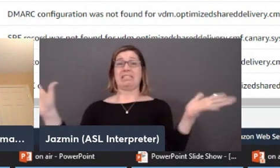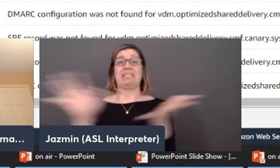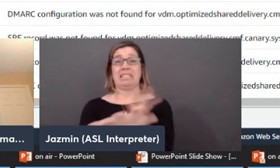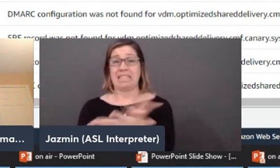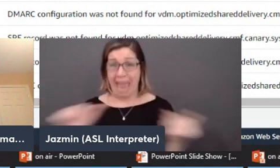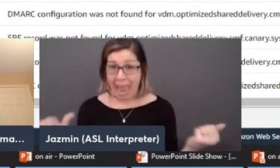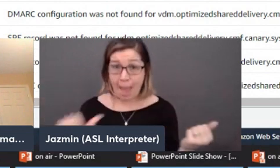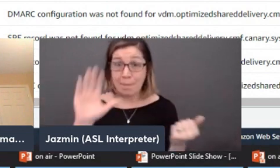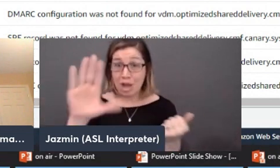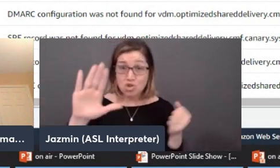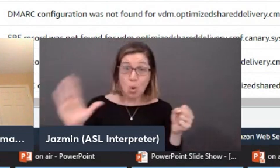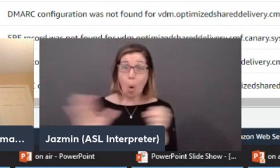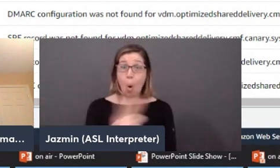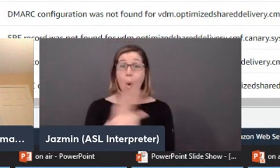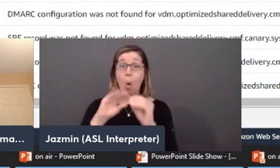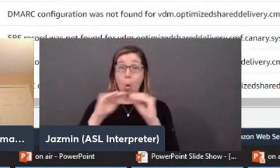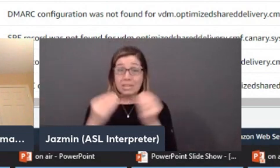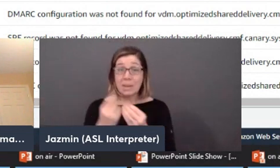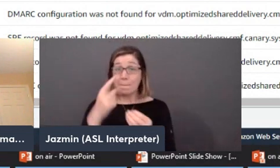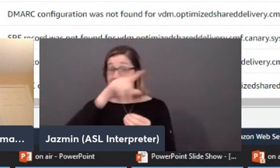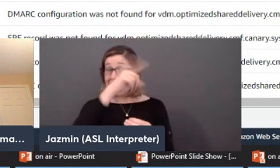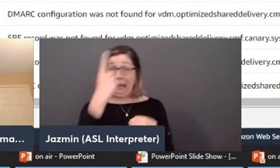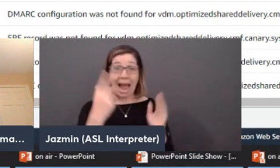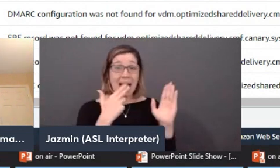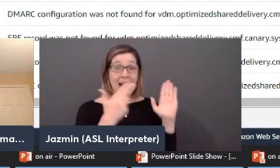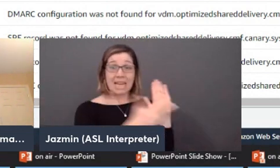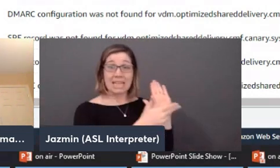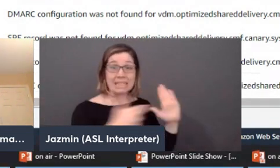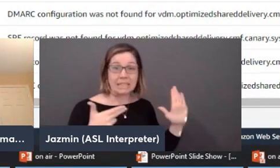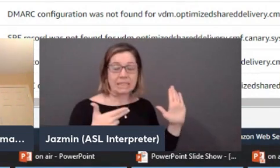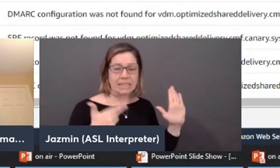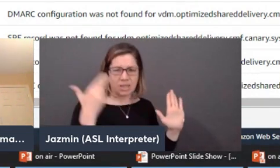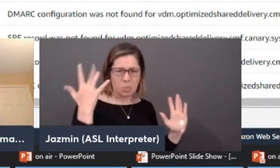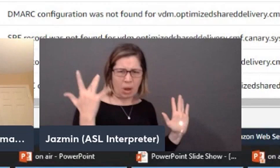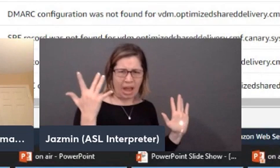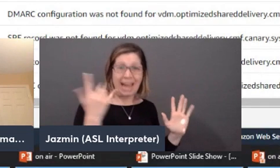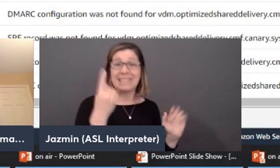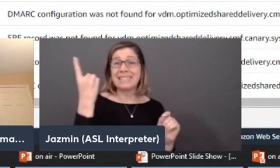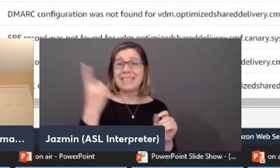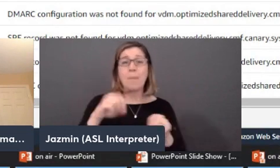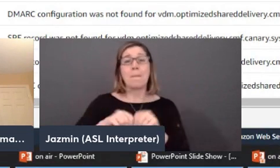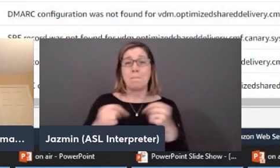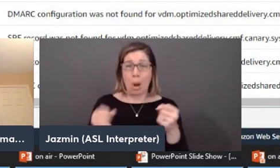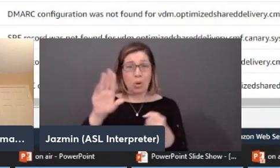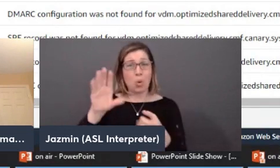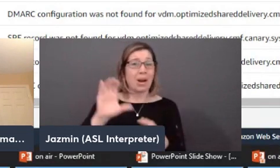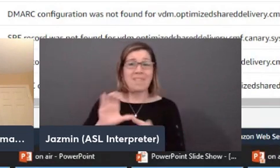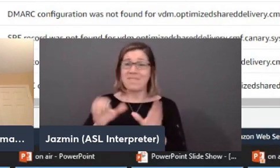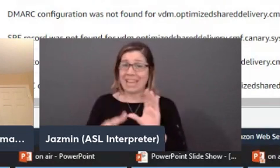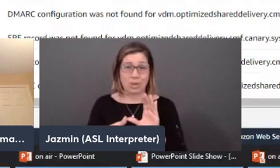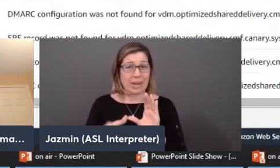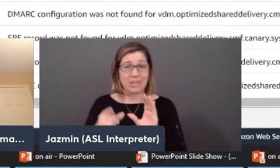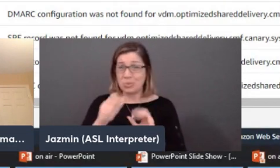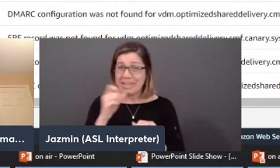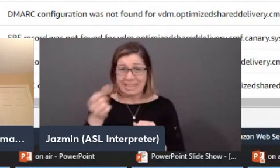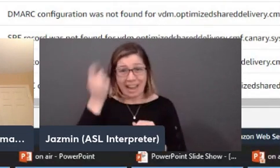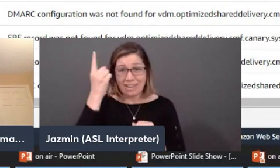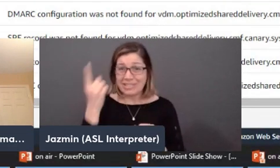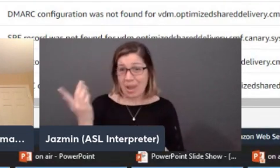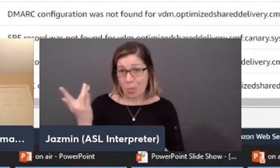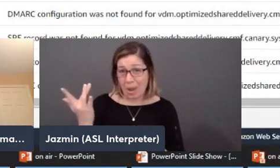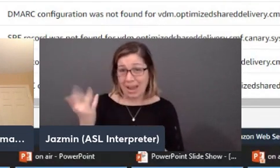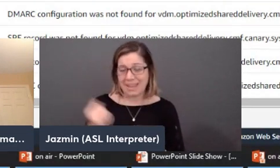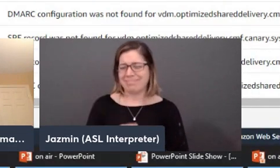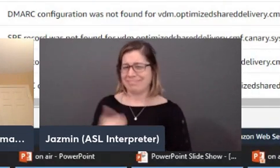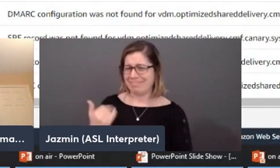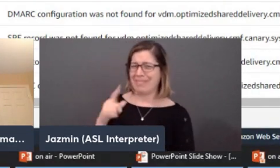blacklisted for reasons you don't understand because somebody broke your configuration, you didn't understand why. Yeah, for sure. I